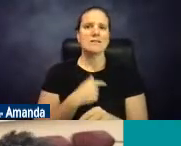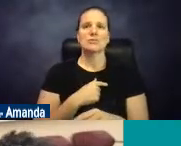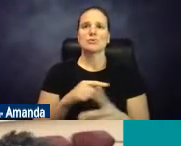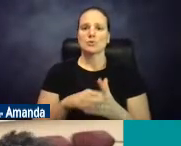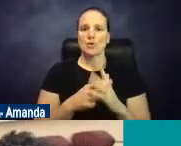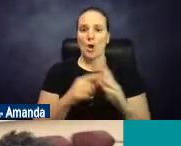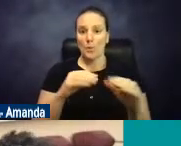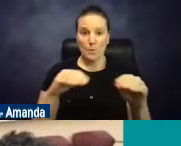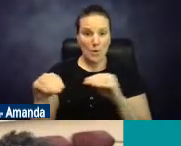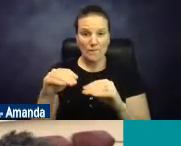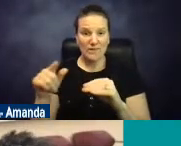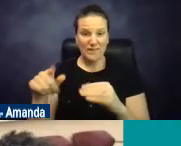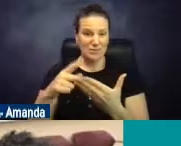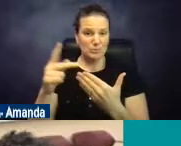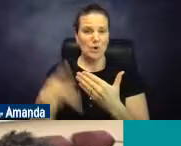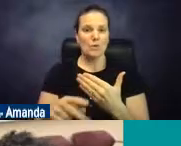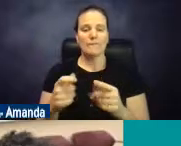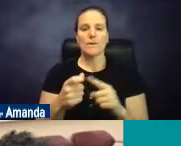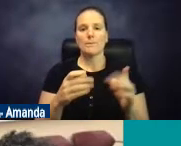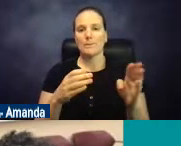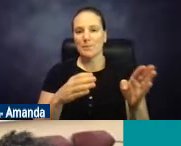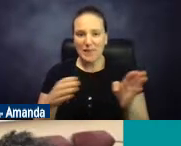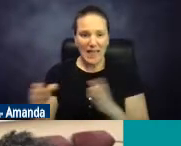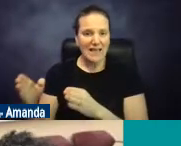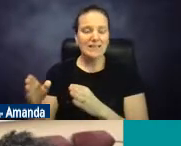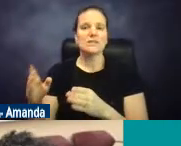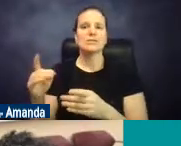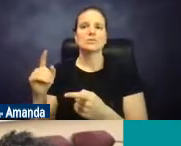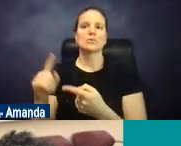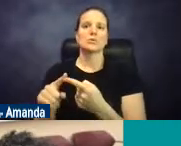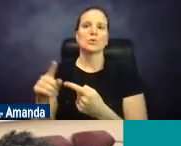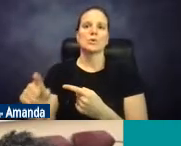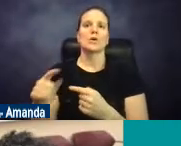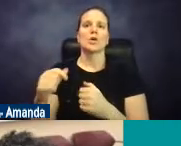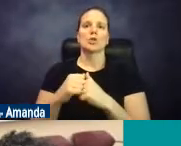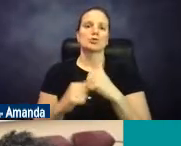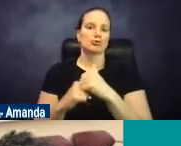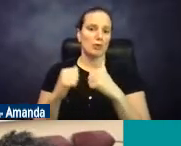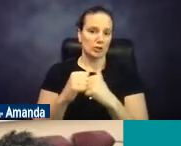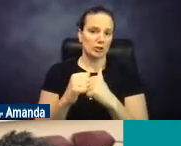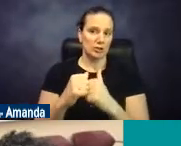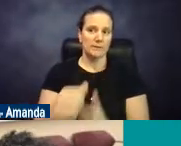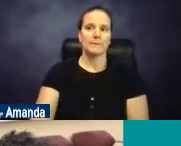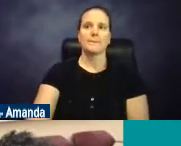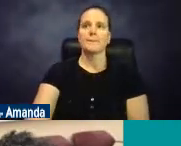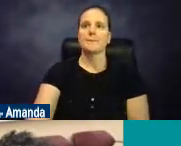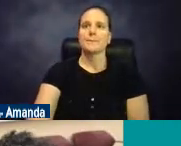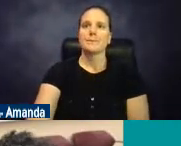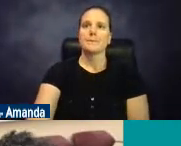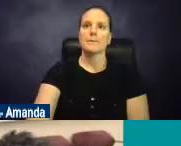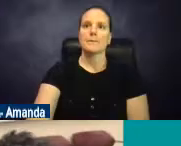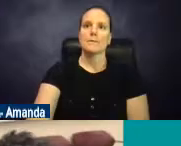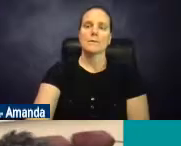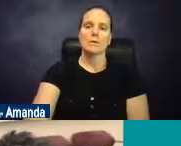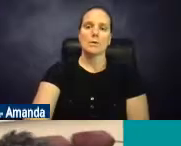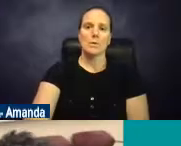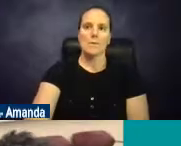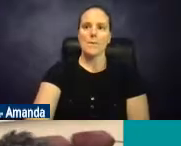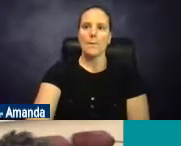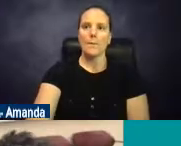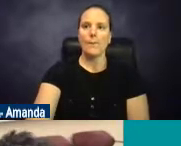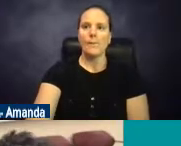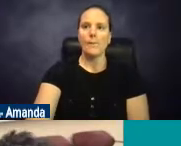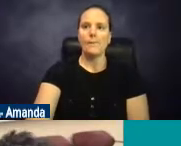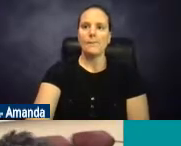this program from the planning phase to the actual construction phase. So we have gone through processes at